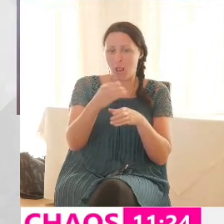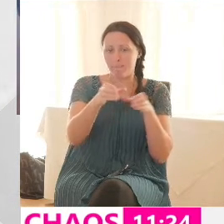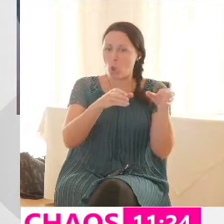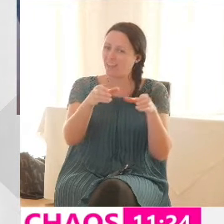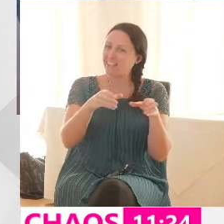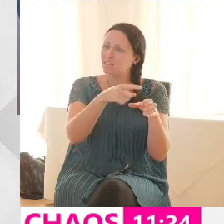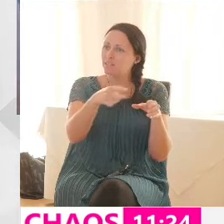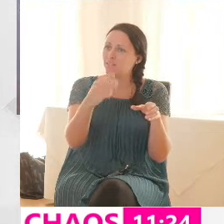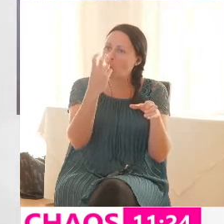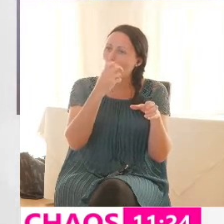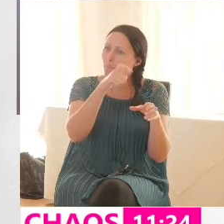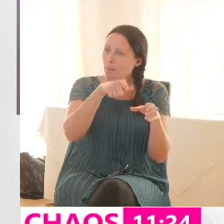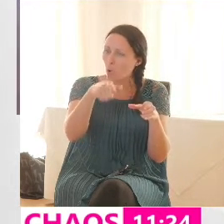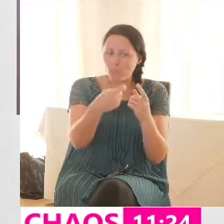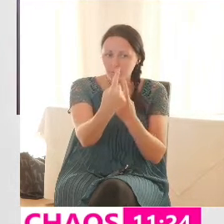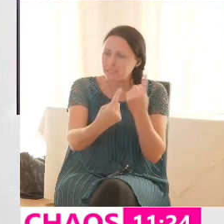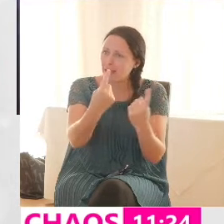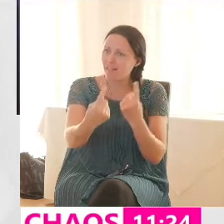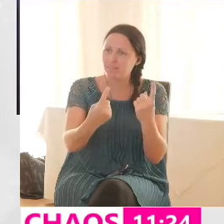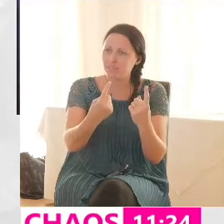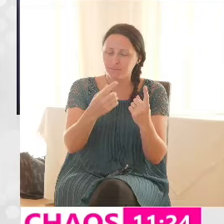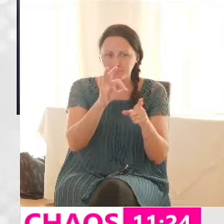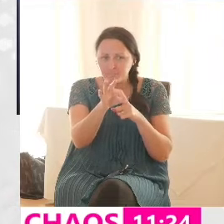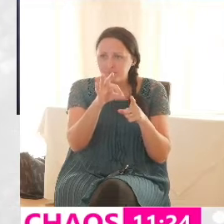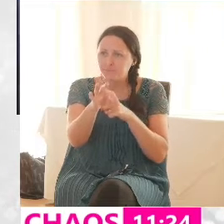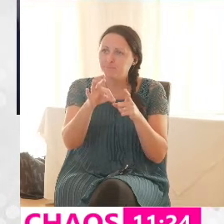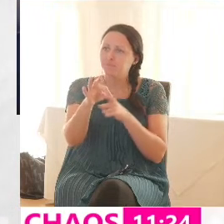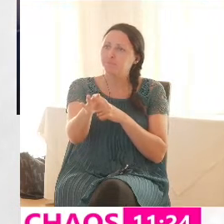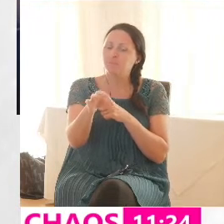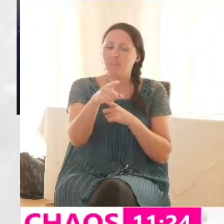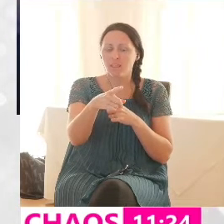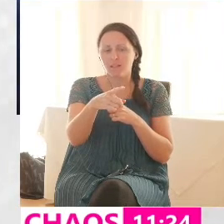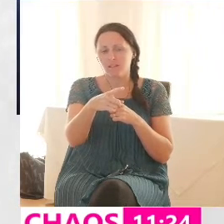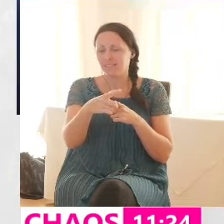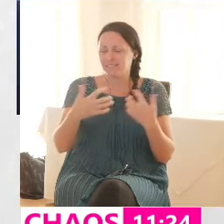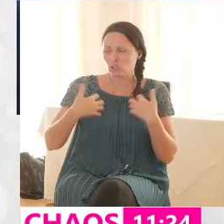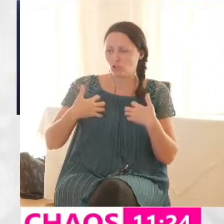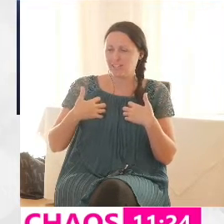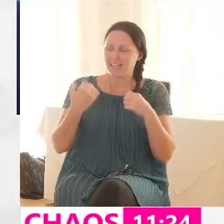the interesting thing was that, as I told, geography shapes a lot of things in Cornwall.